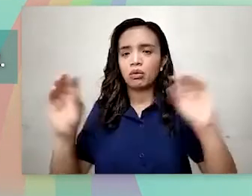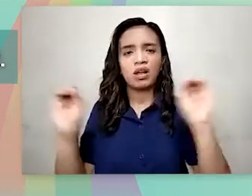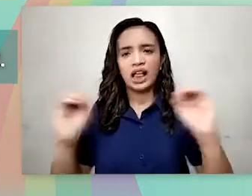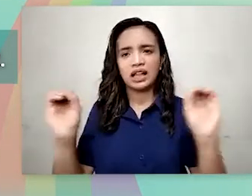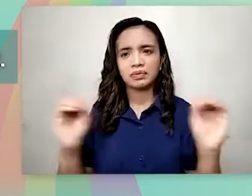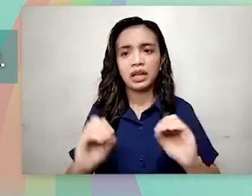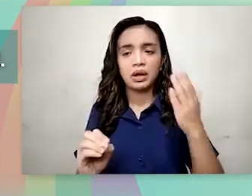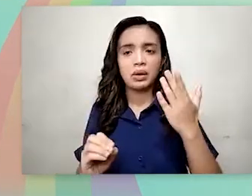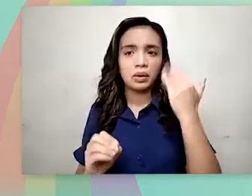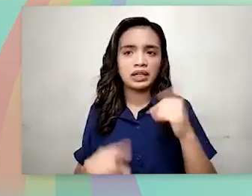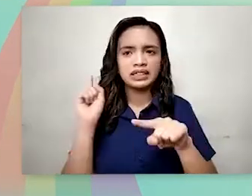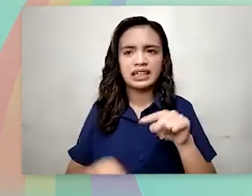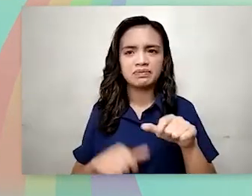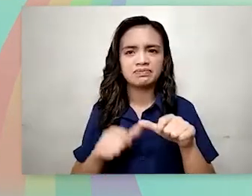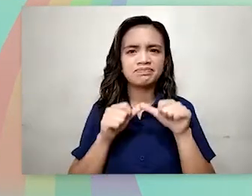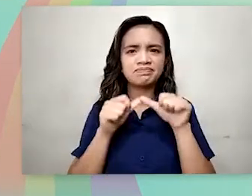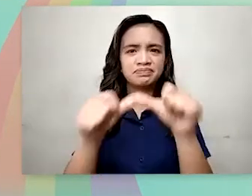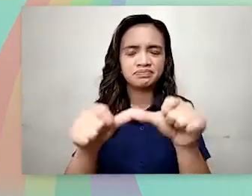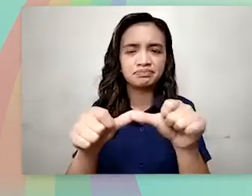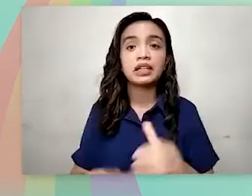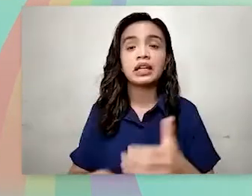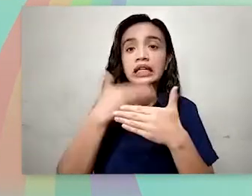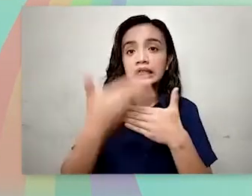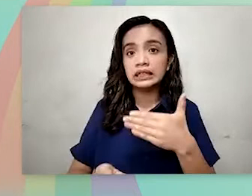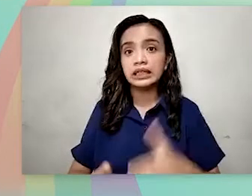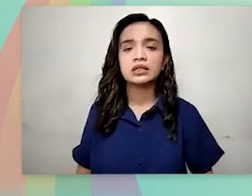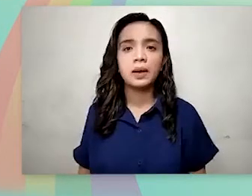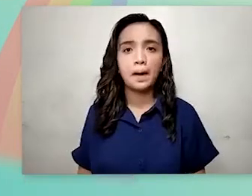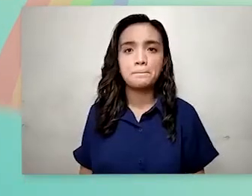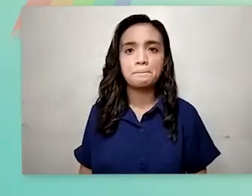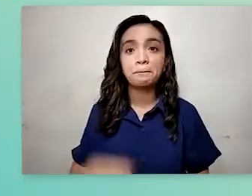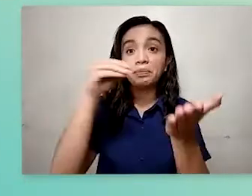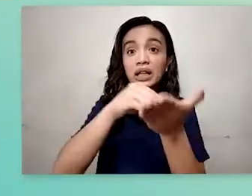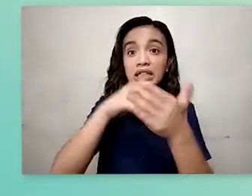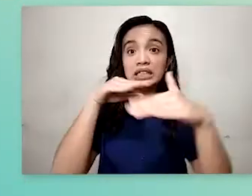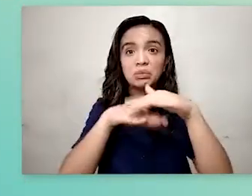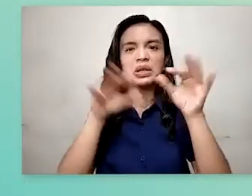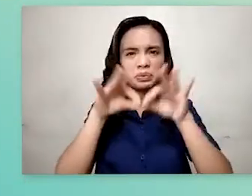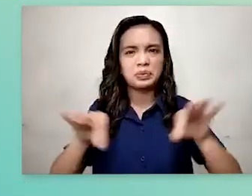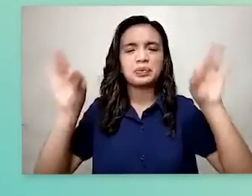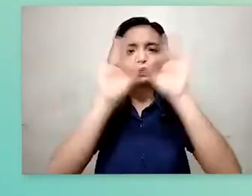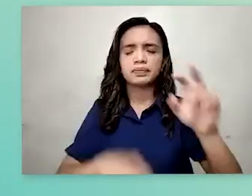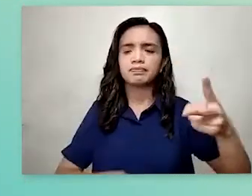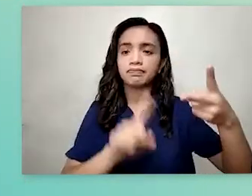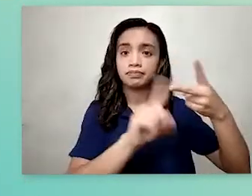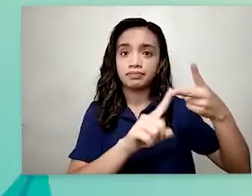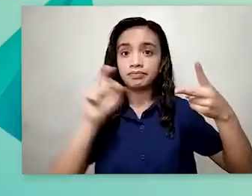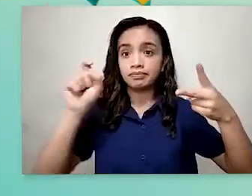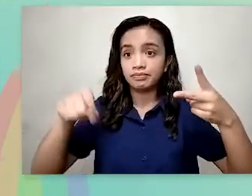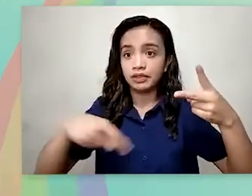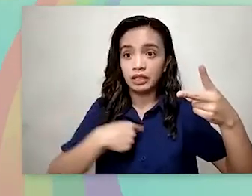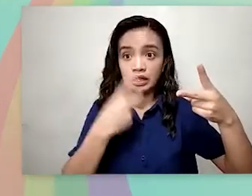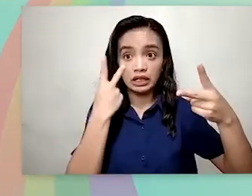able to sustain it. And so the access to loans is important in financing. The second need I see is